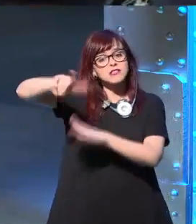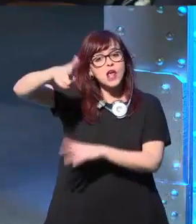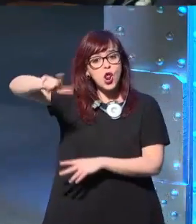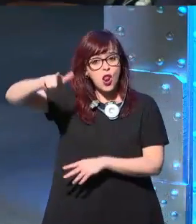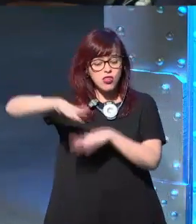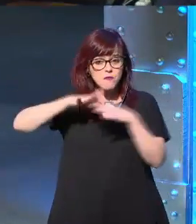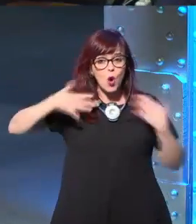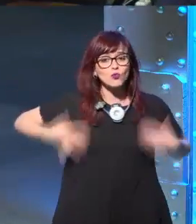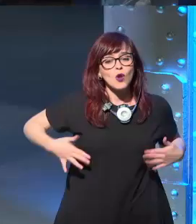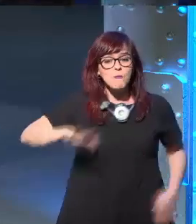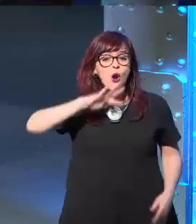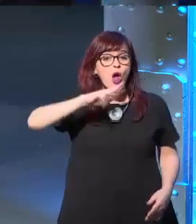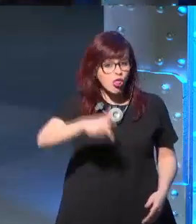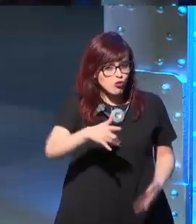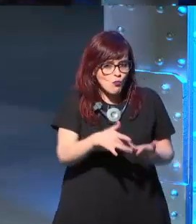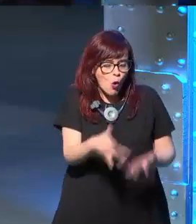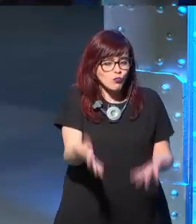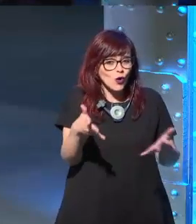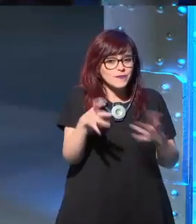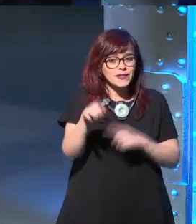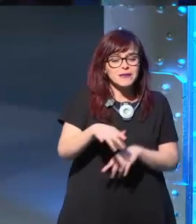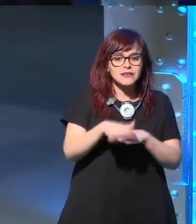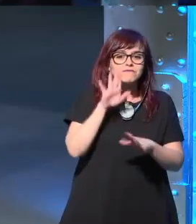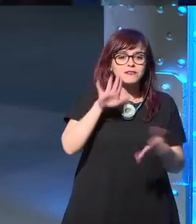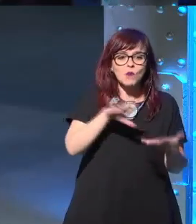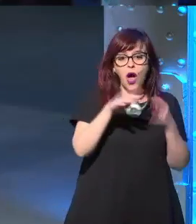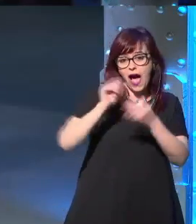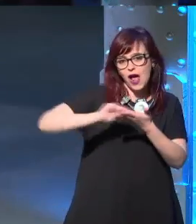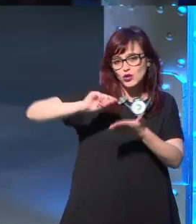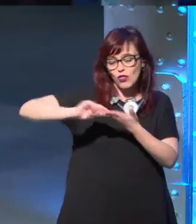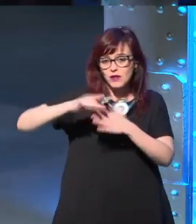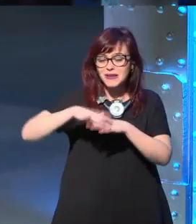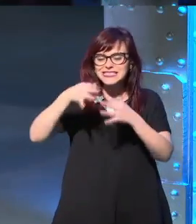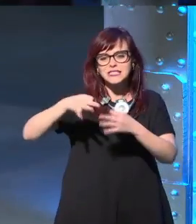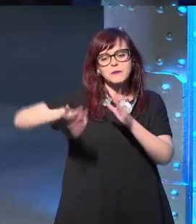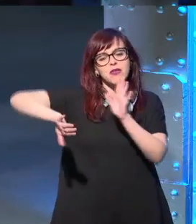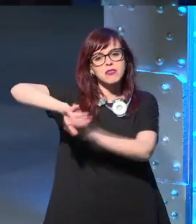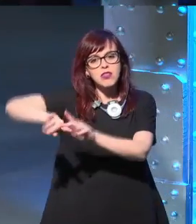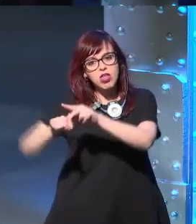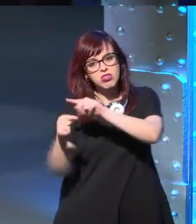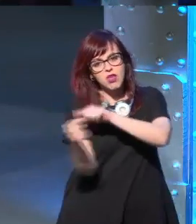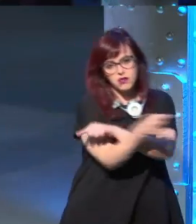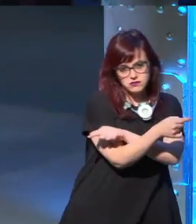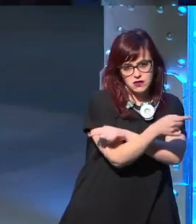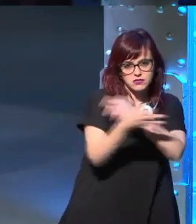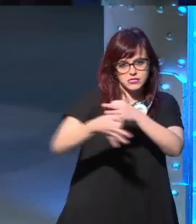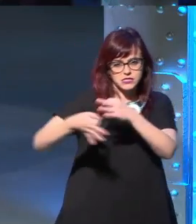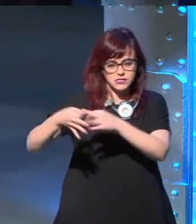liked, with the notebooks that are written from left to right, because he's, from